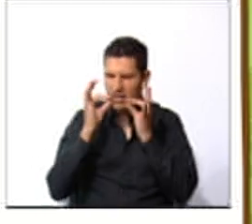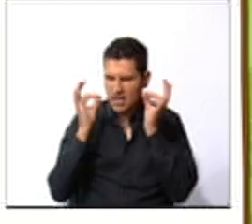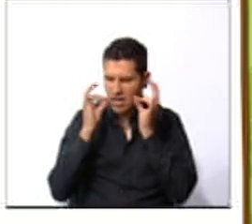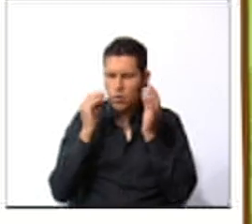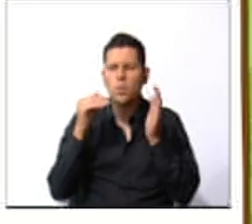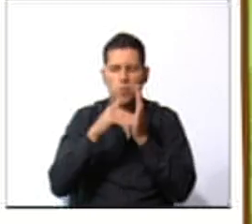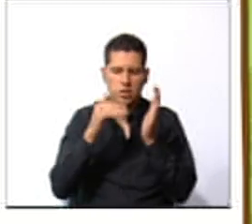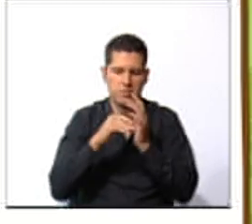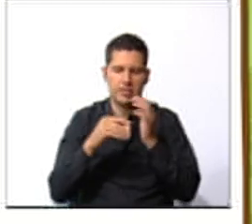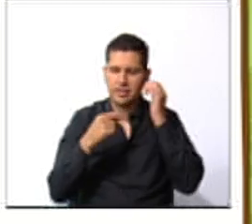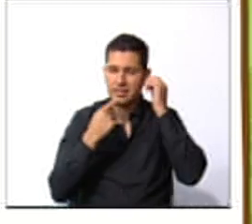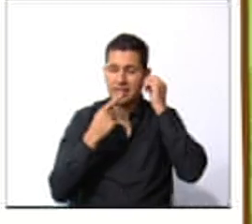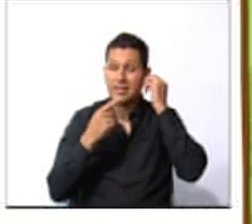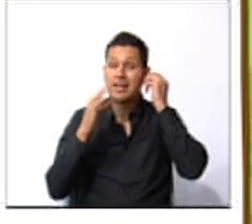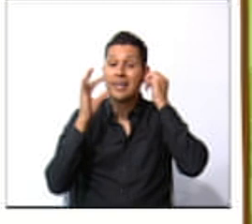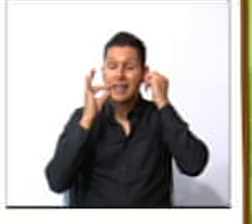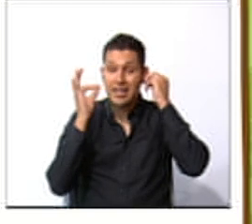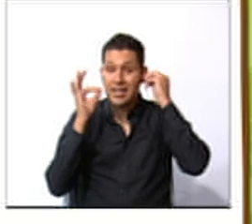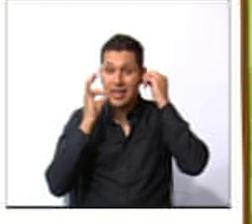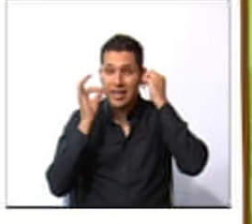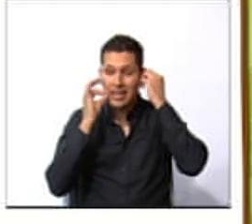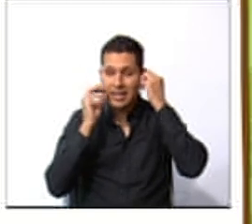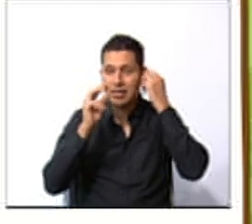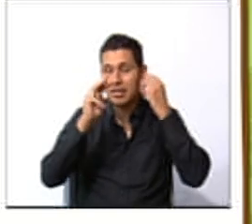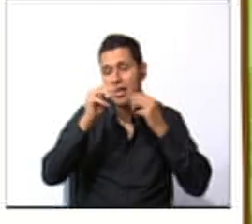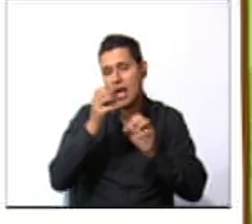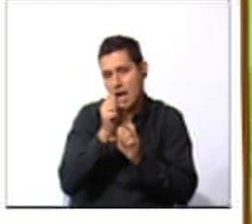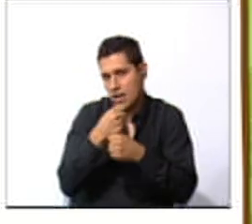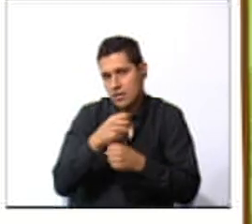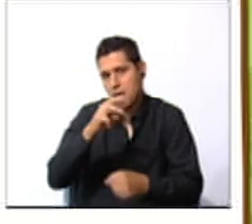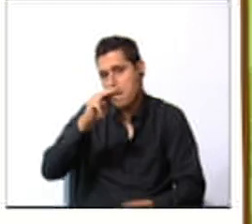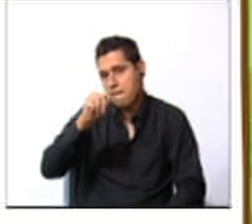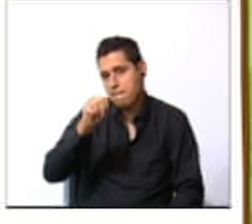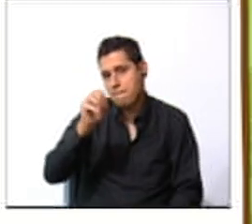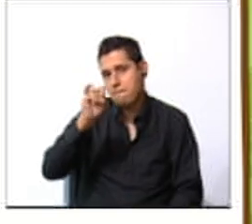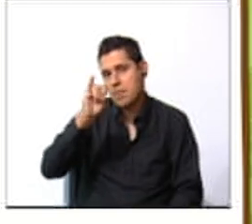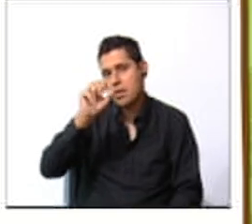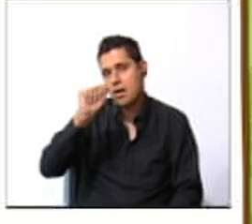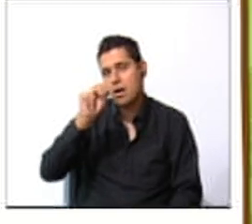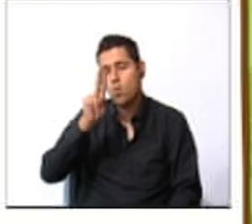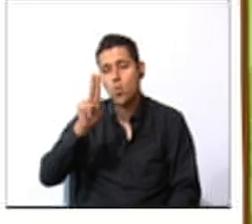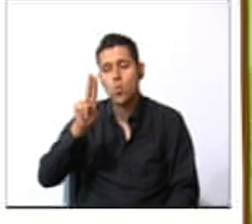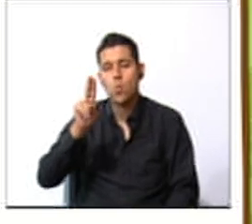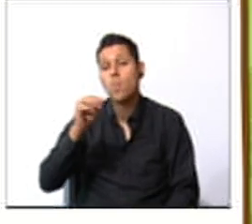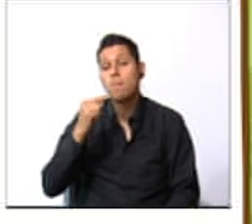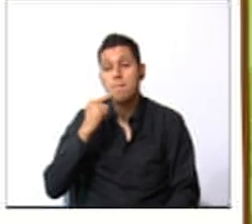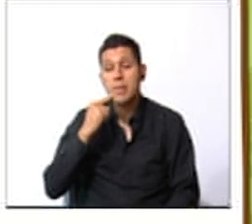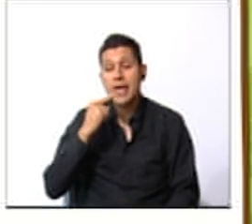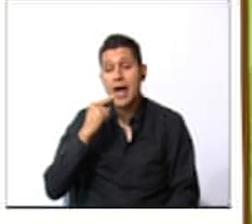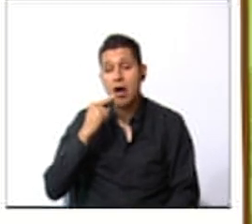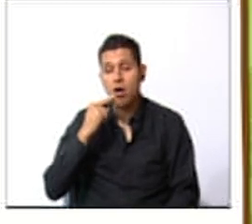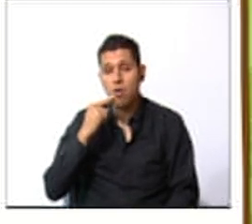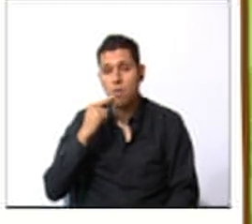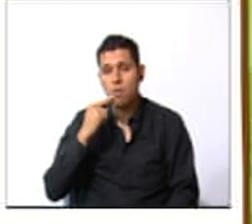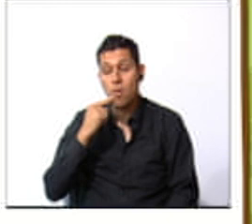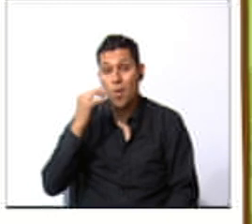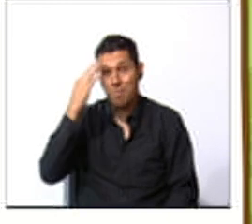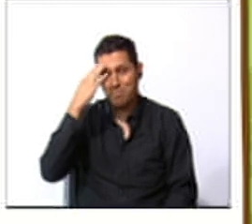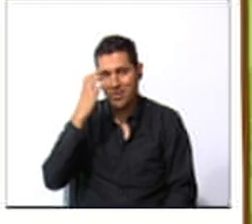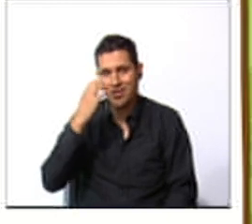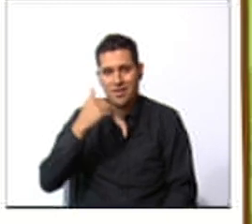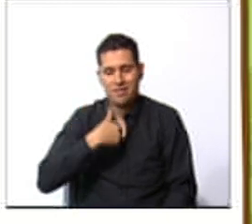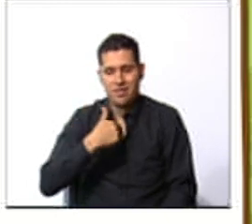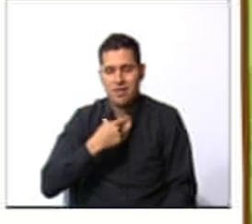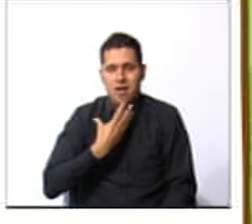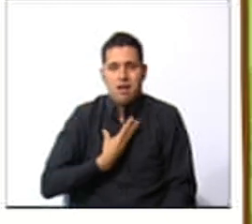again. The cat meows because he is hungry. What does the